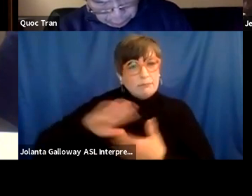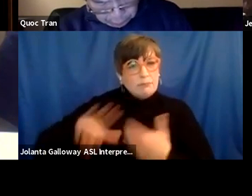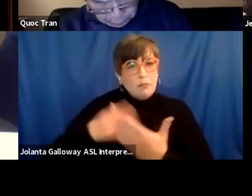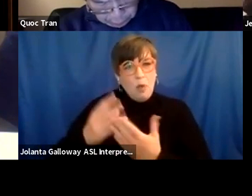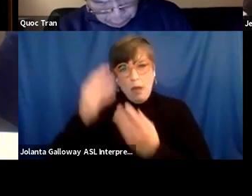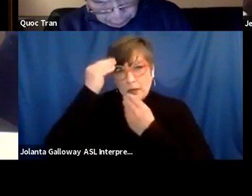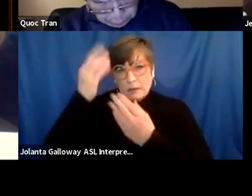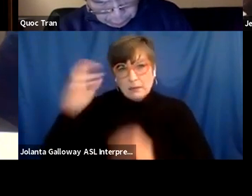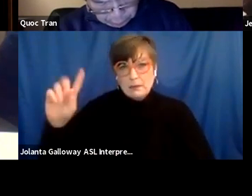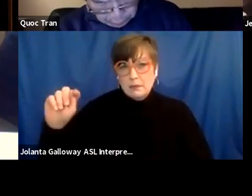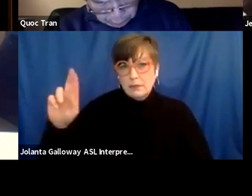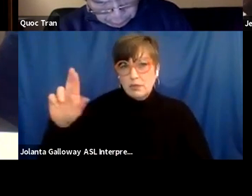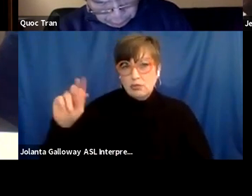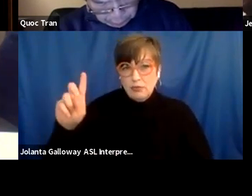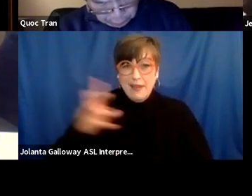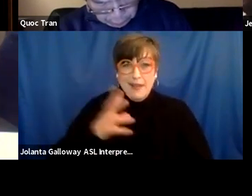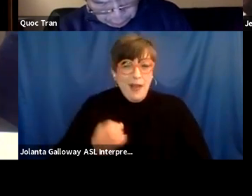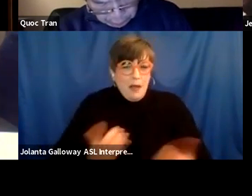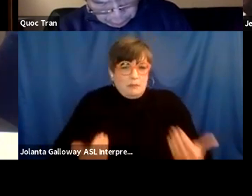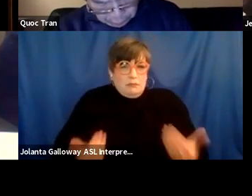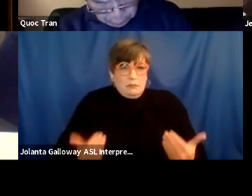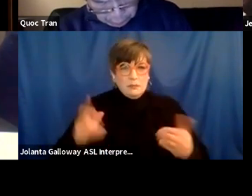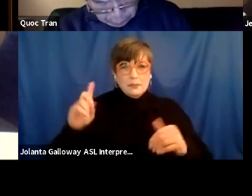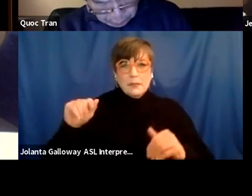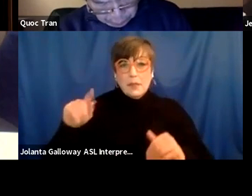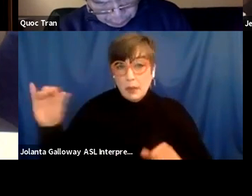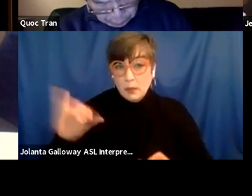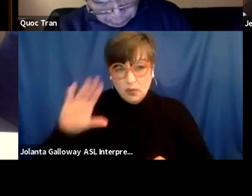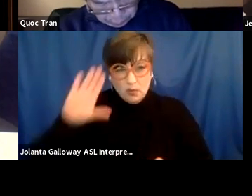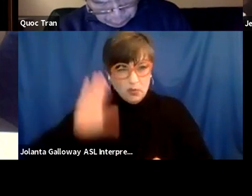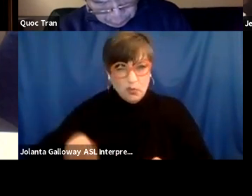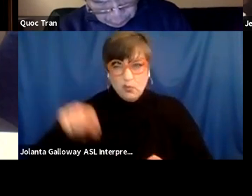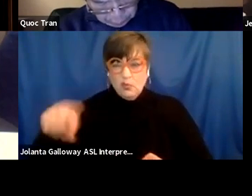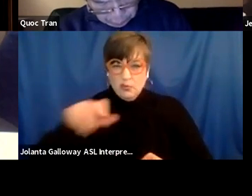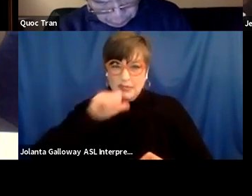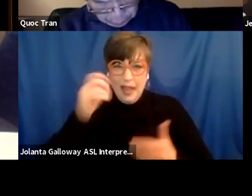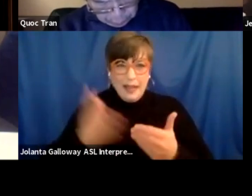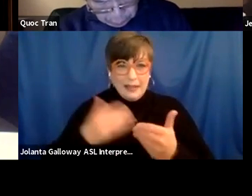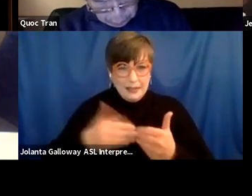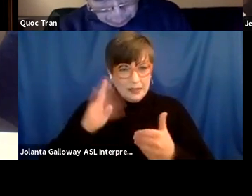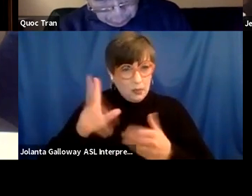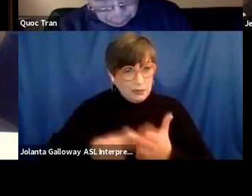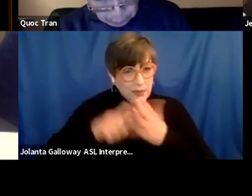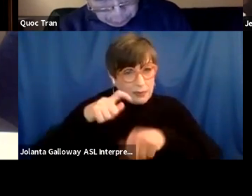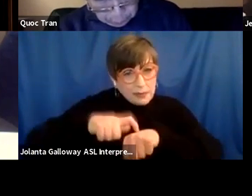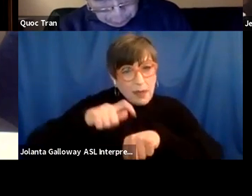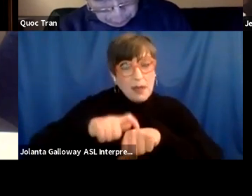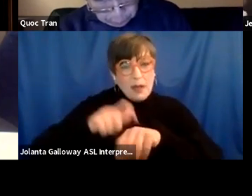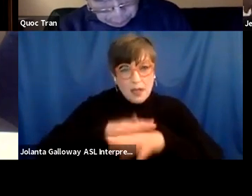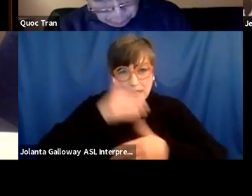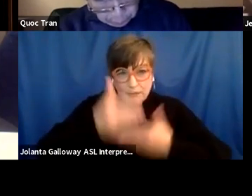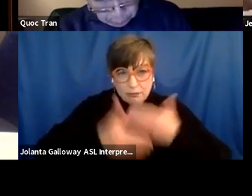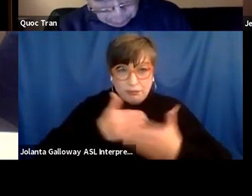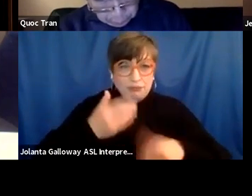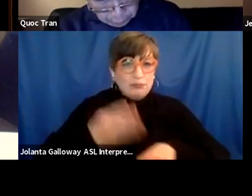immediate data, because you know we know we have a very difficult ship to turn around and improve its performance. And so